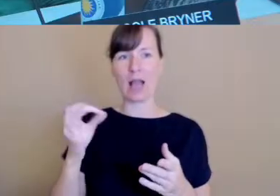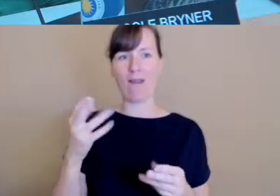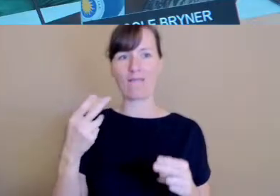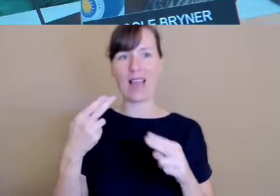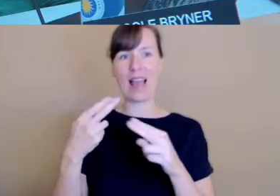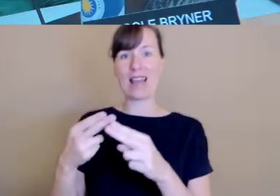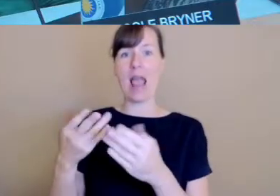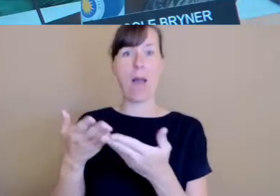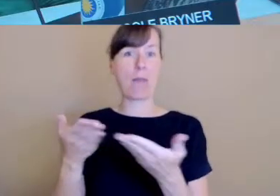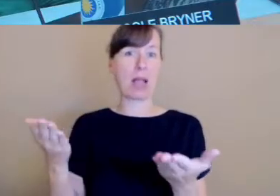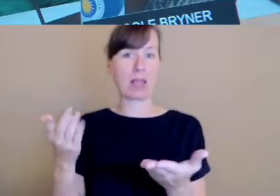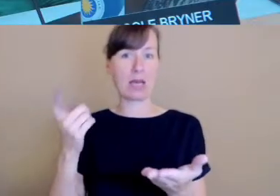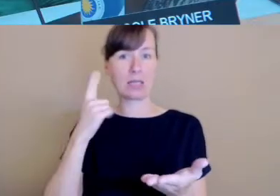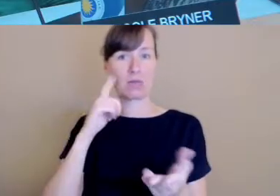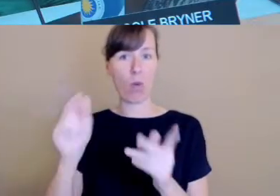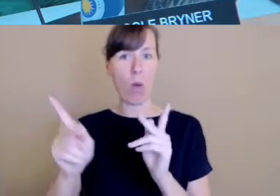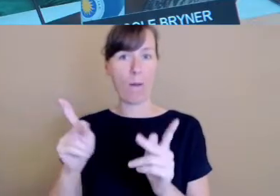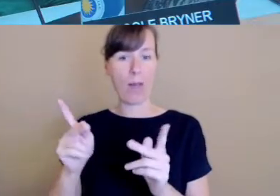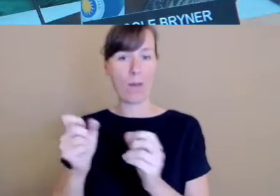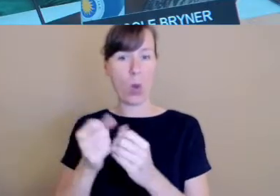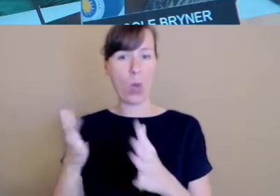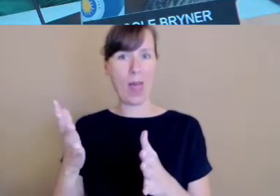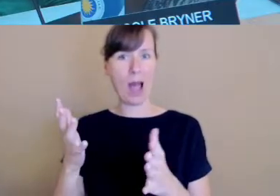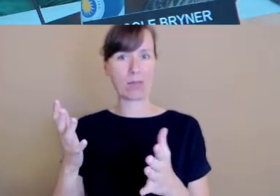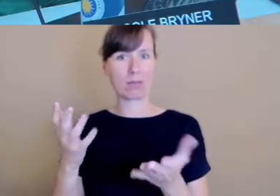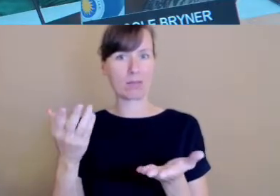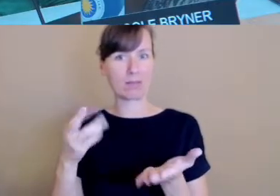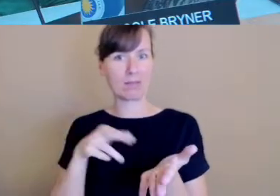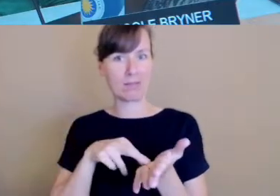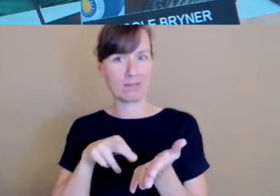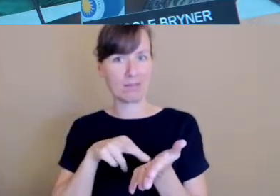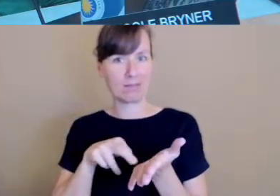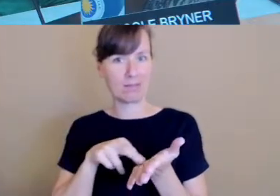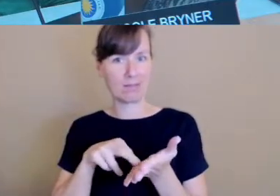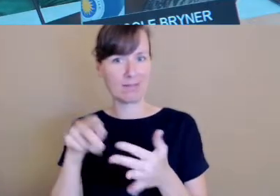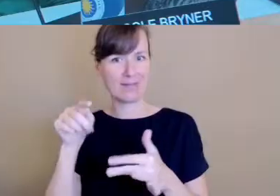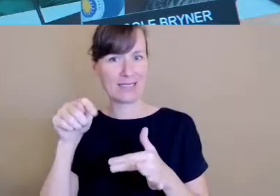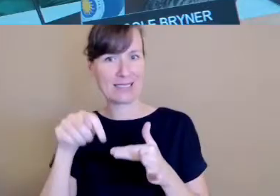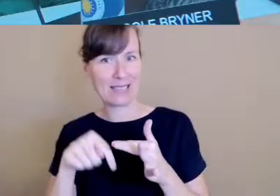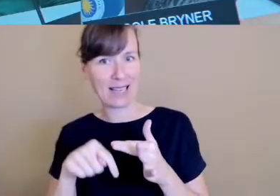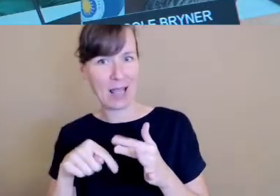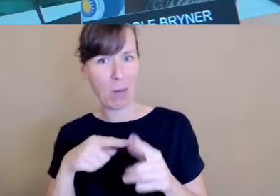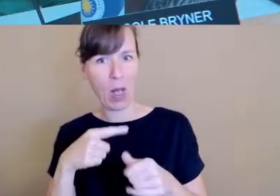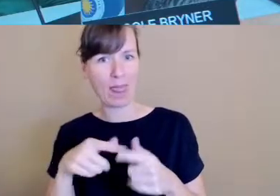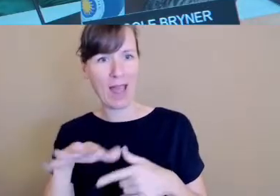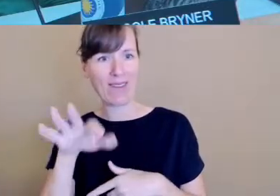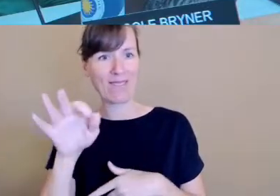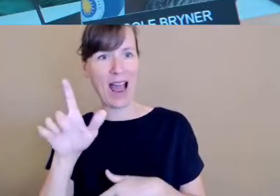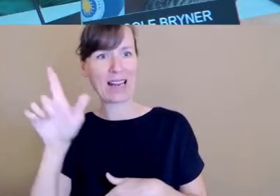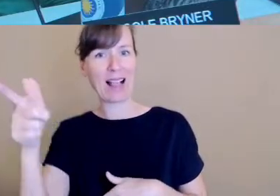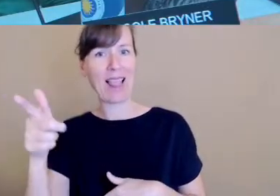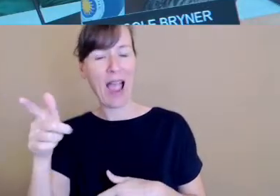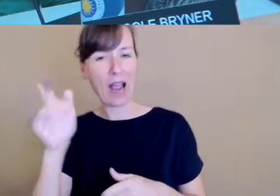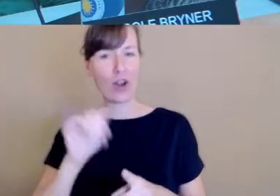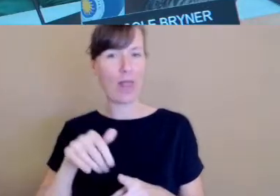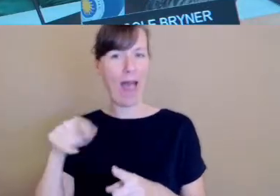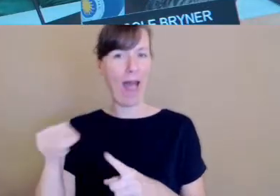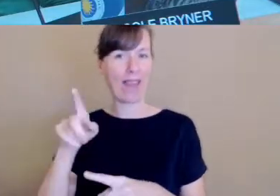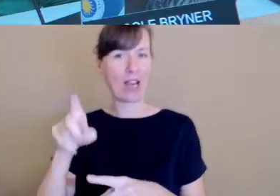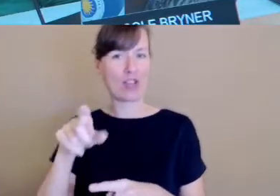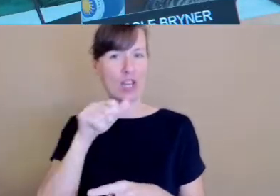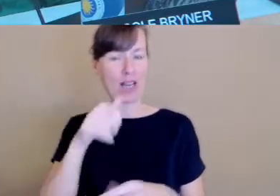digging a little deeper and then finding out later that they definitely should not have had something named after them. I'm not saying that that's the case here. I'm just